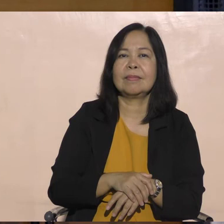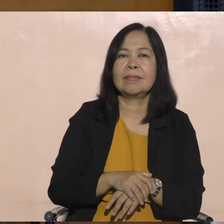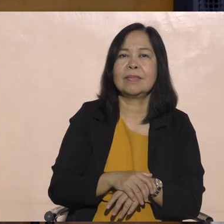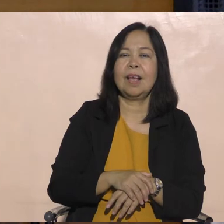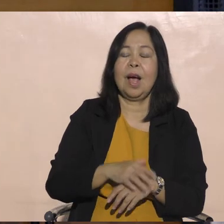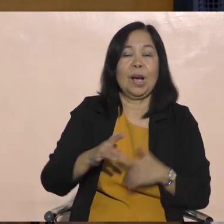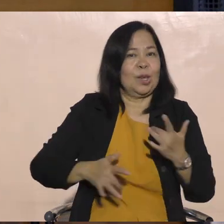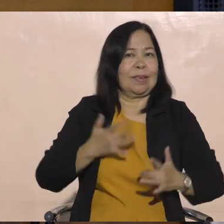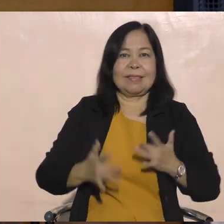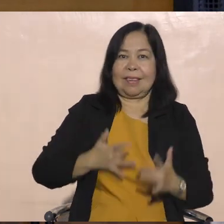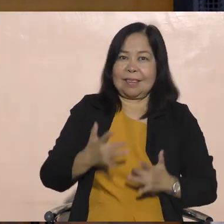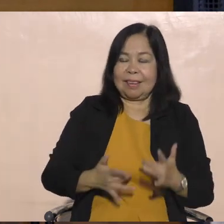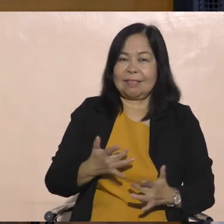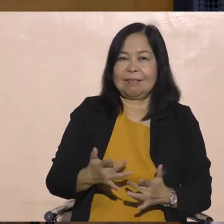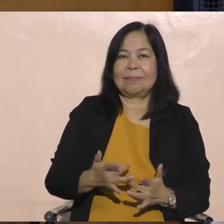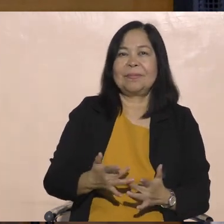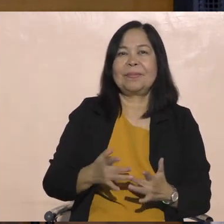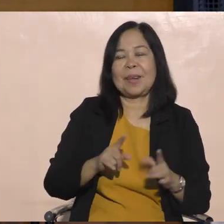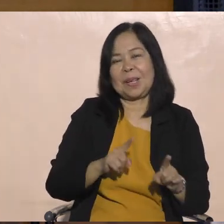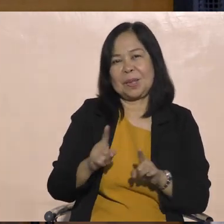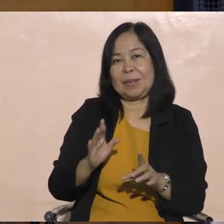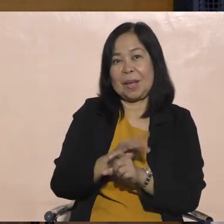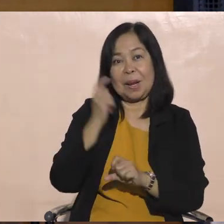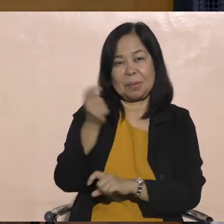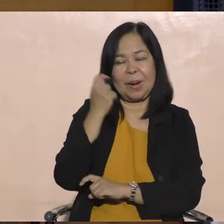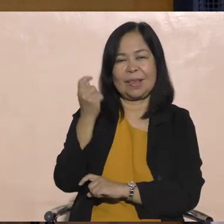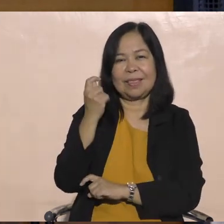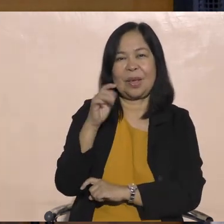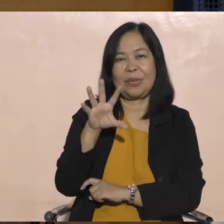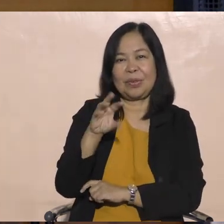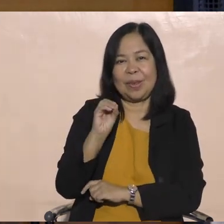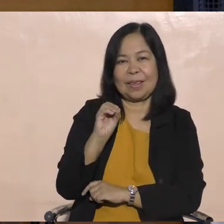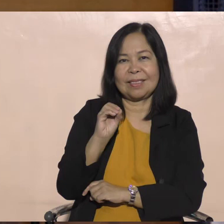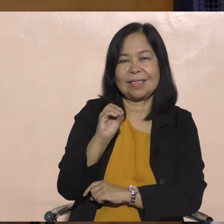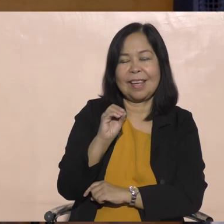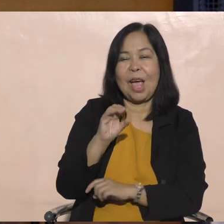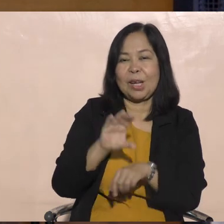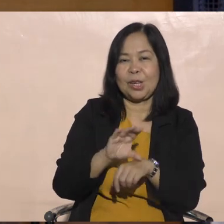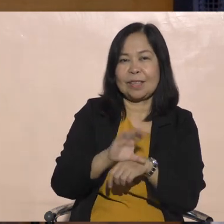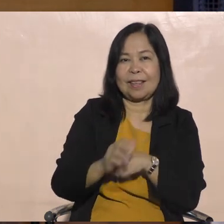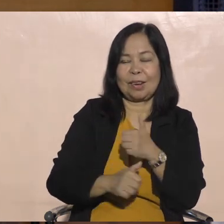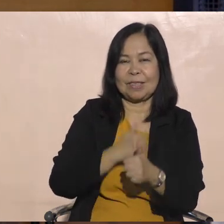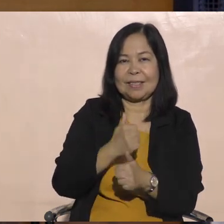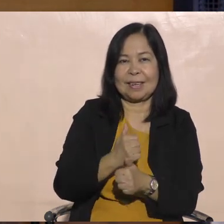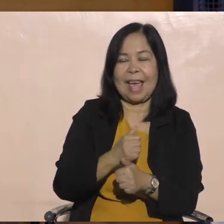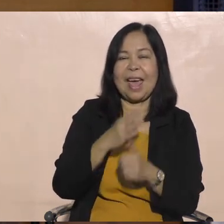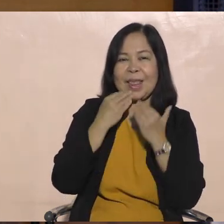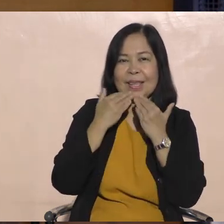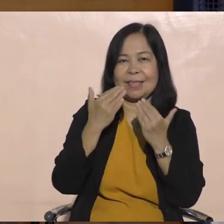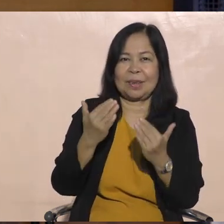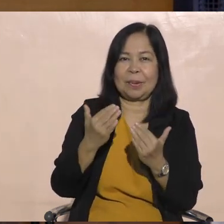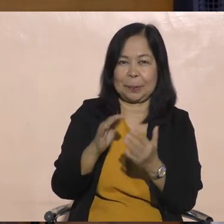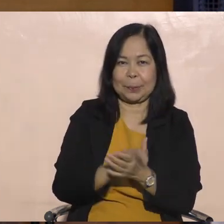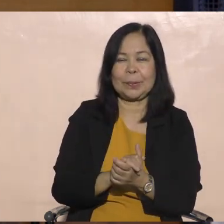you get yourself excited as we celebrate the 50th church anniversary